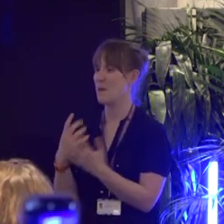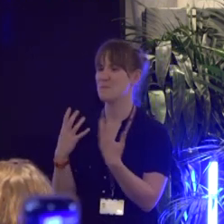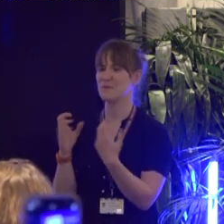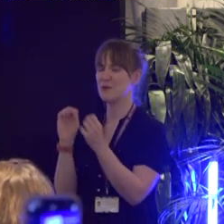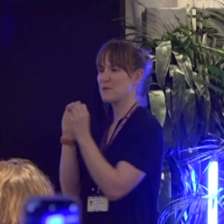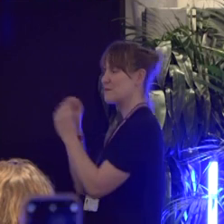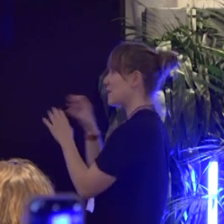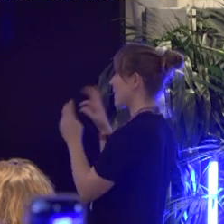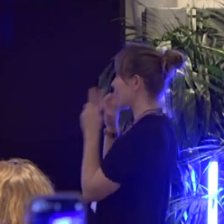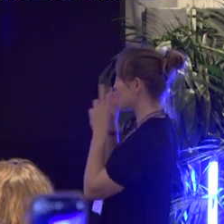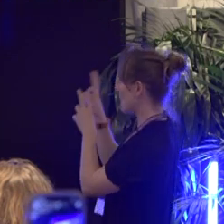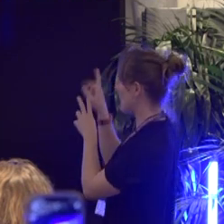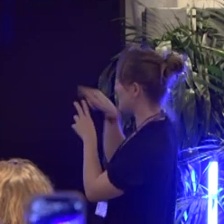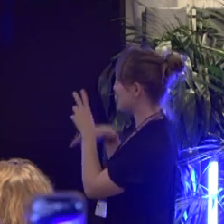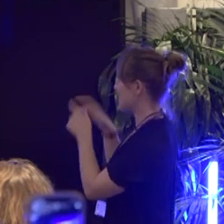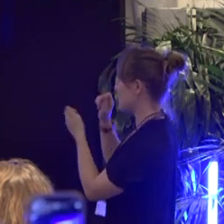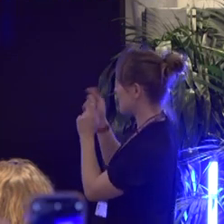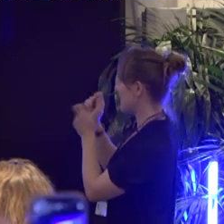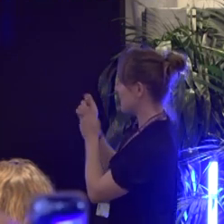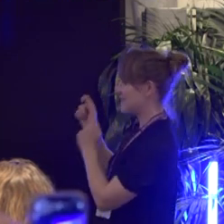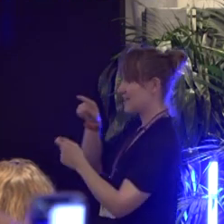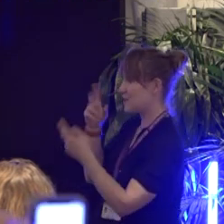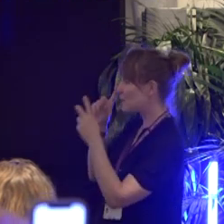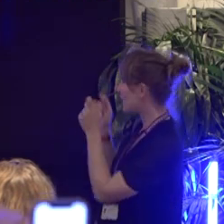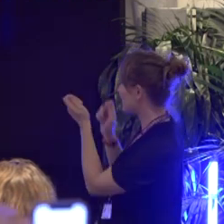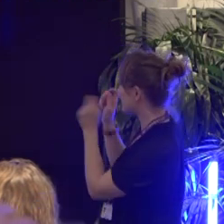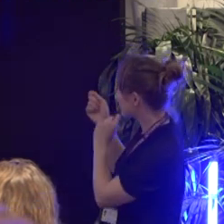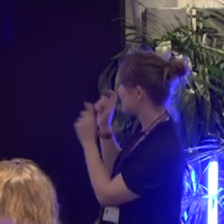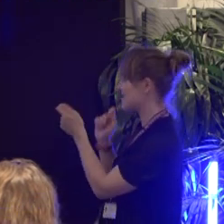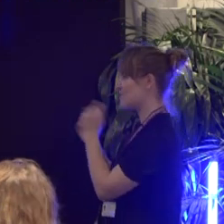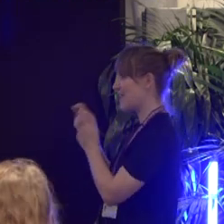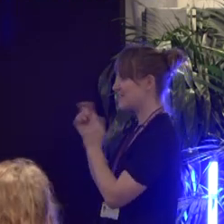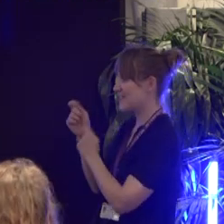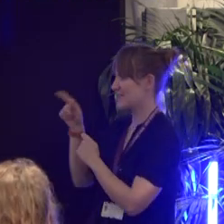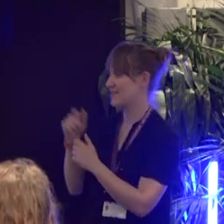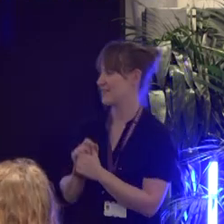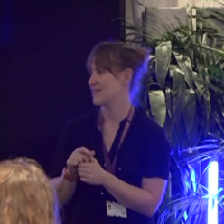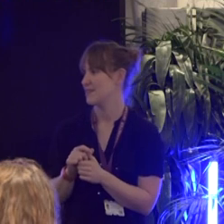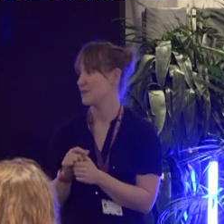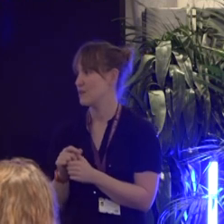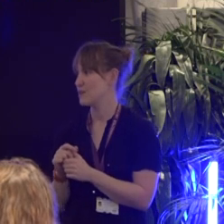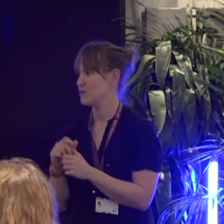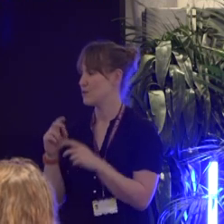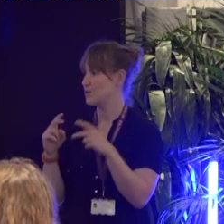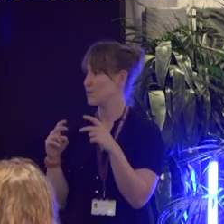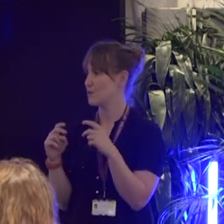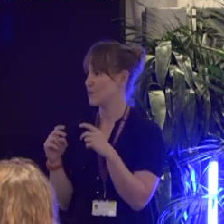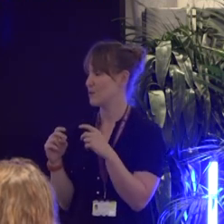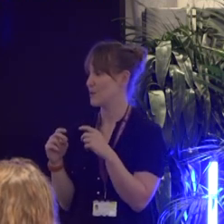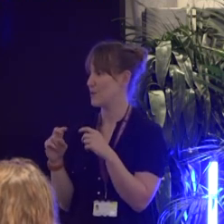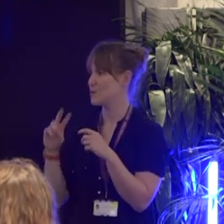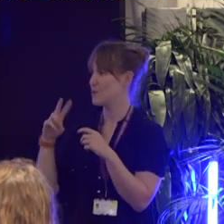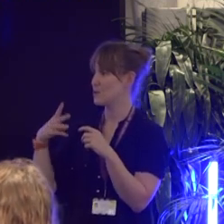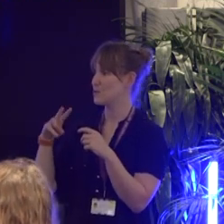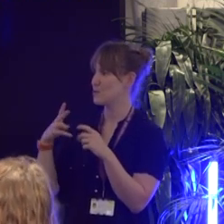which ones go for single transferable vote. Yeah. It's more than that. It's there's two winners. Which one do I prefer?